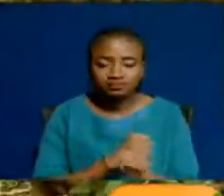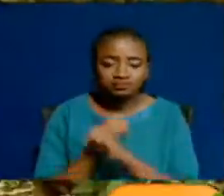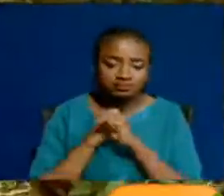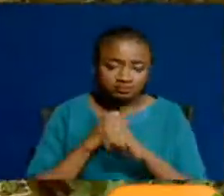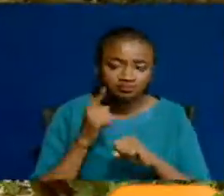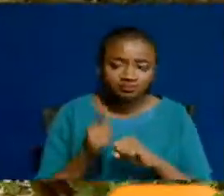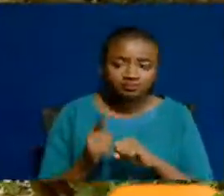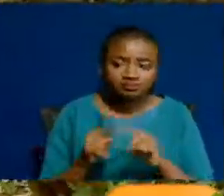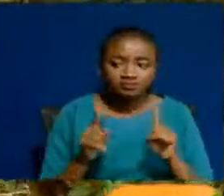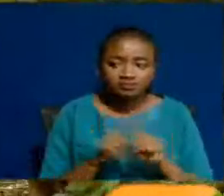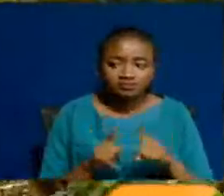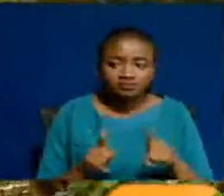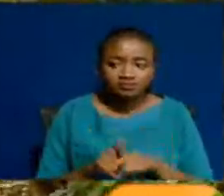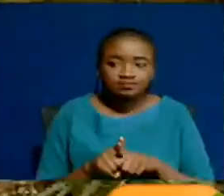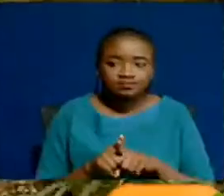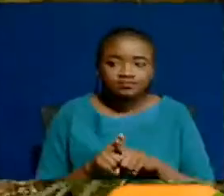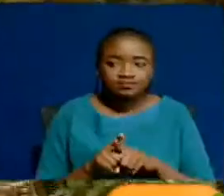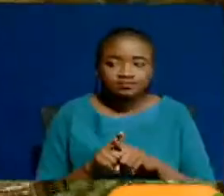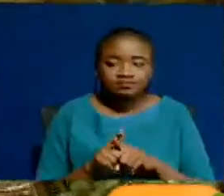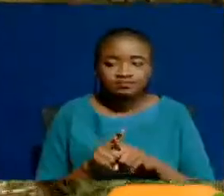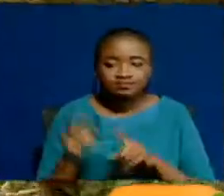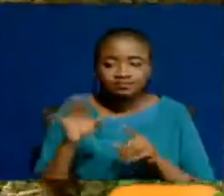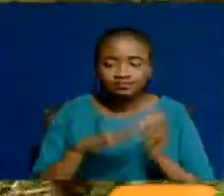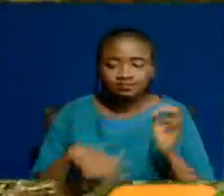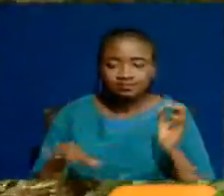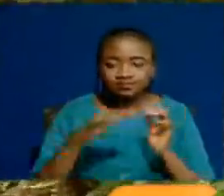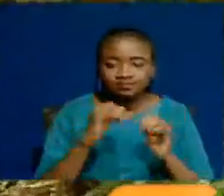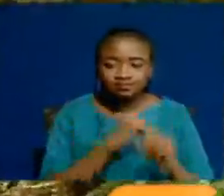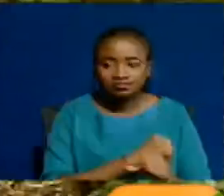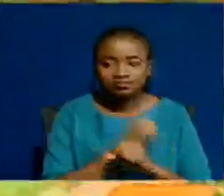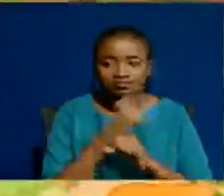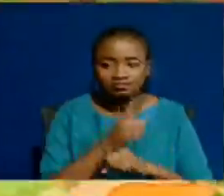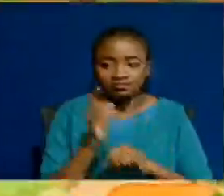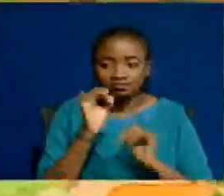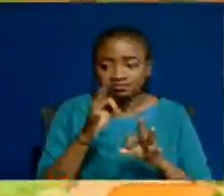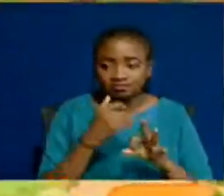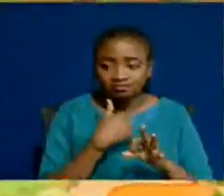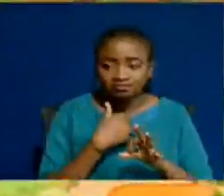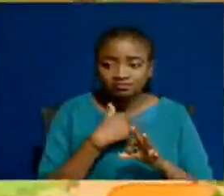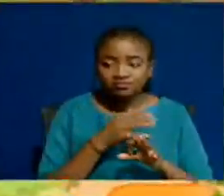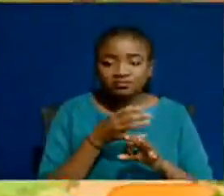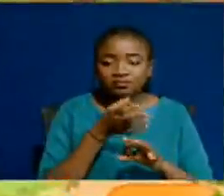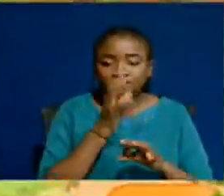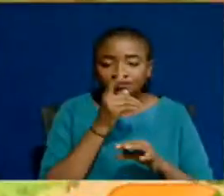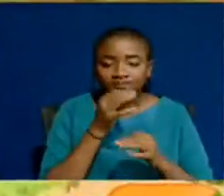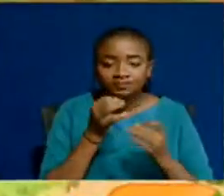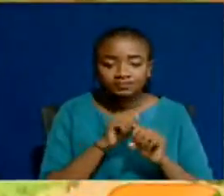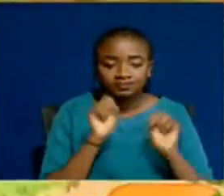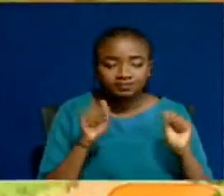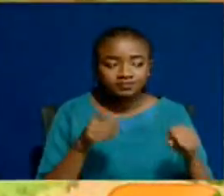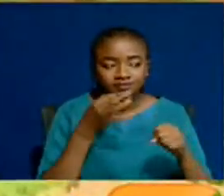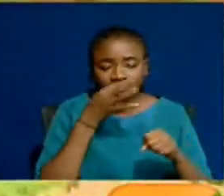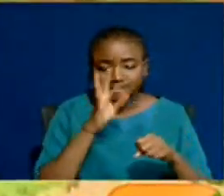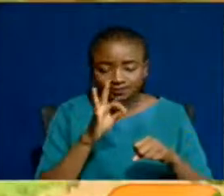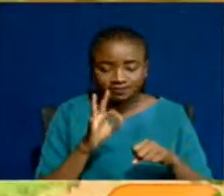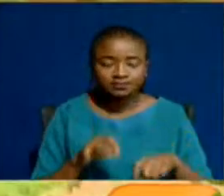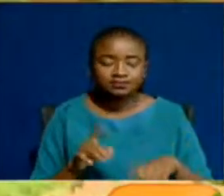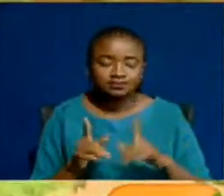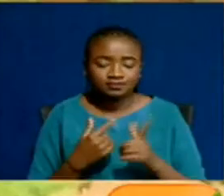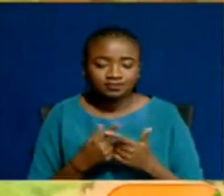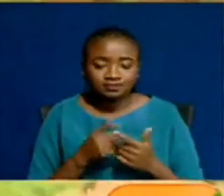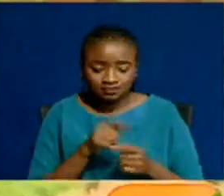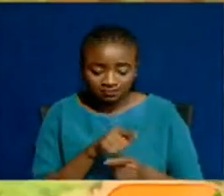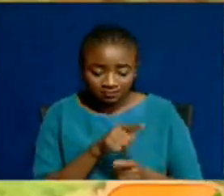the habitats that sustain them. If you get fresh water system, immediately it changes the